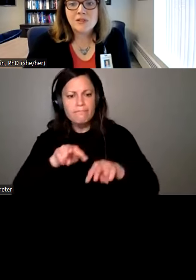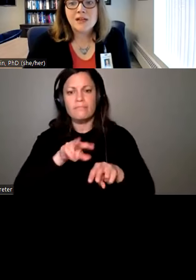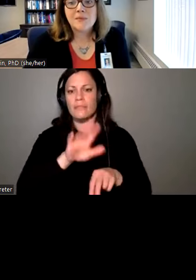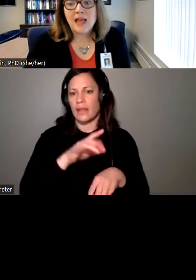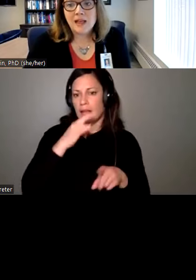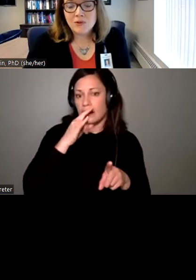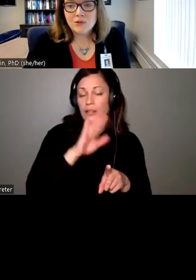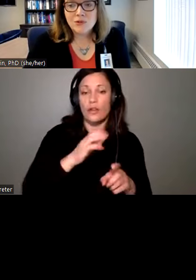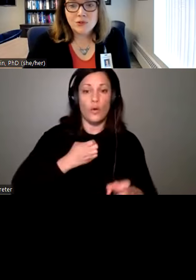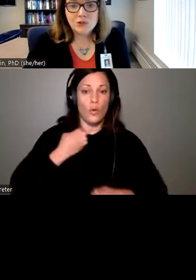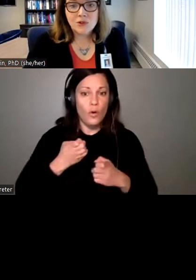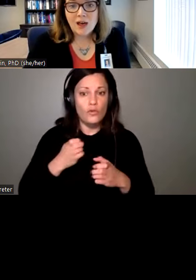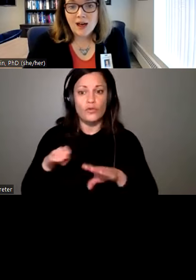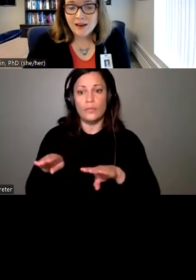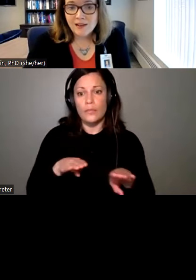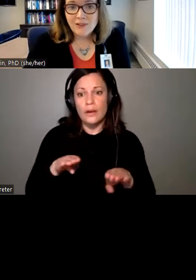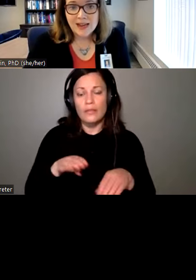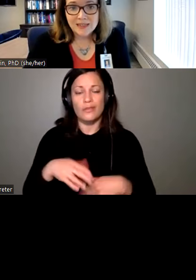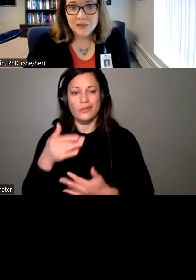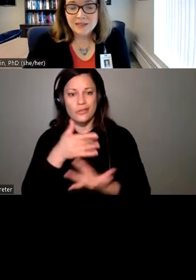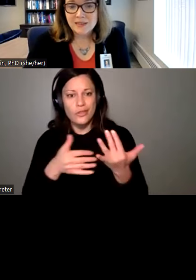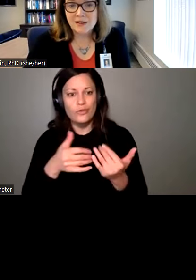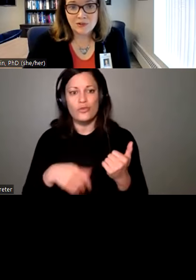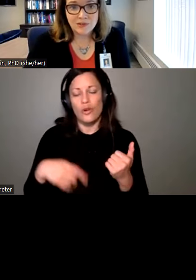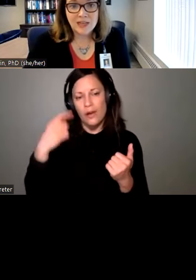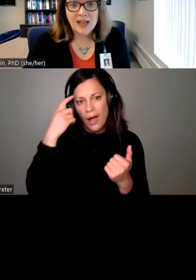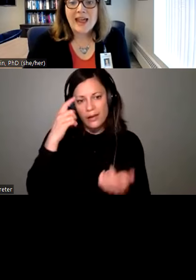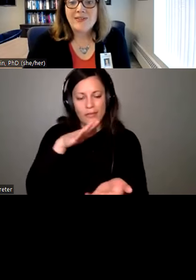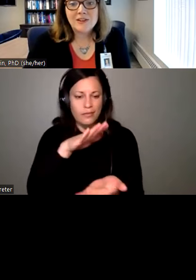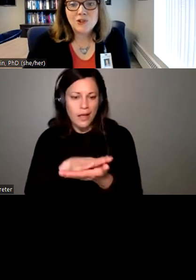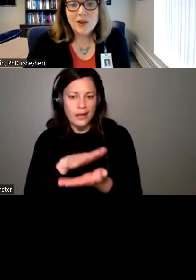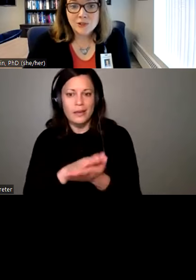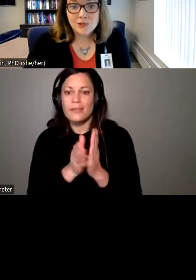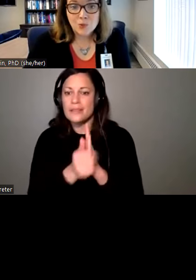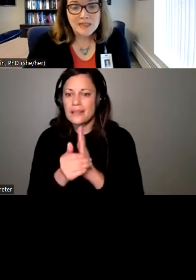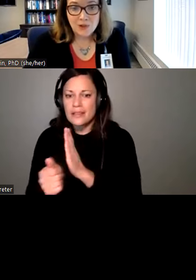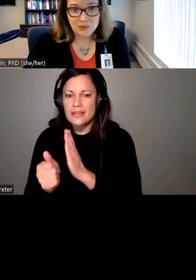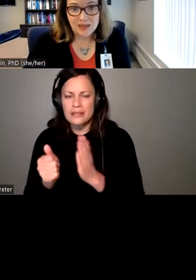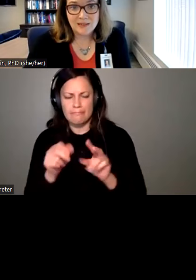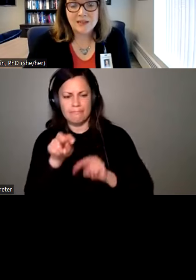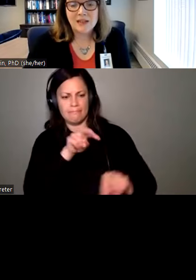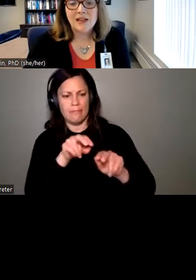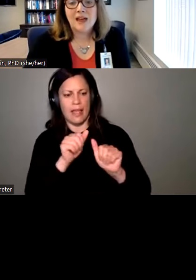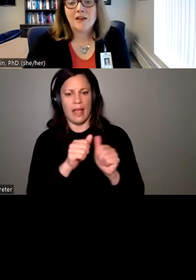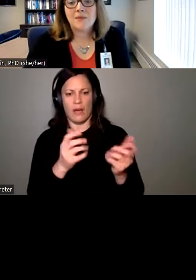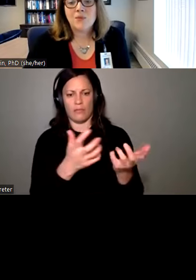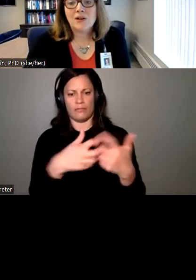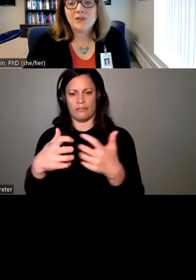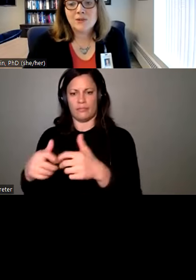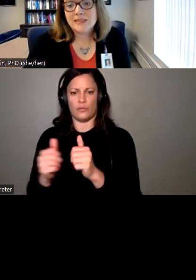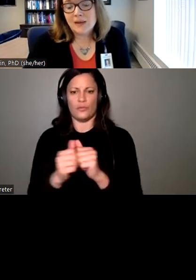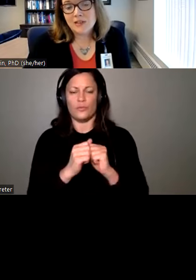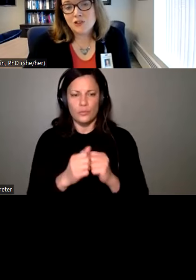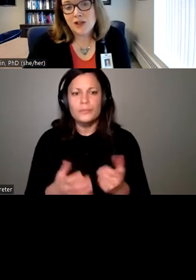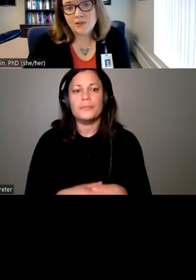emotional, behavioral, social, cognitive, and academic skills and the interaction between those things. We